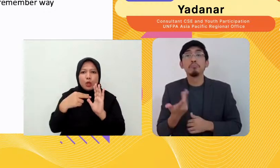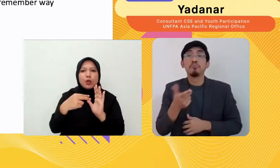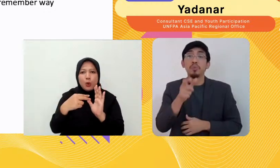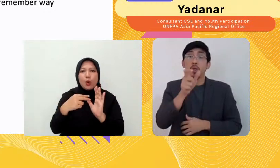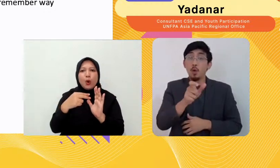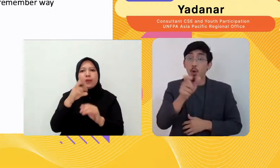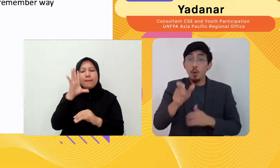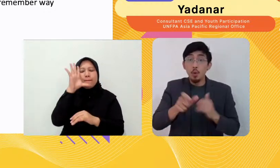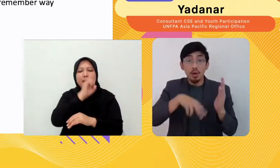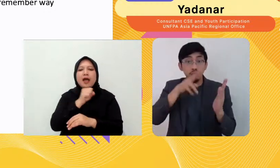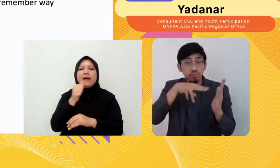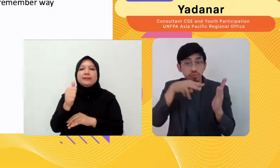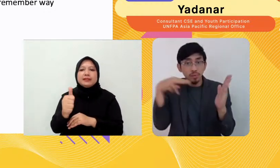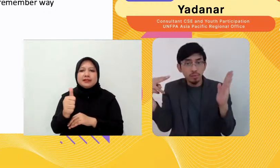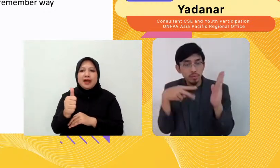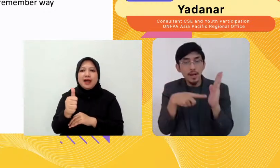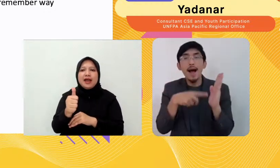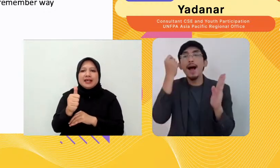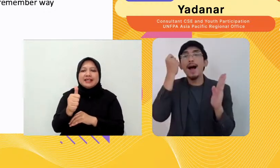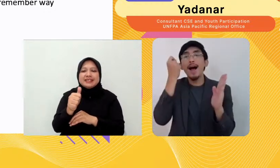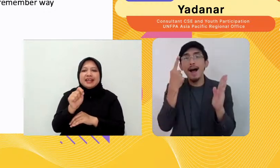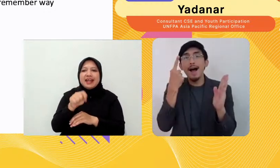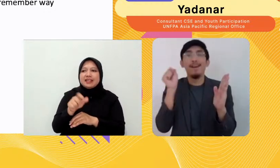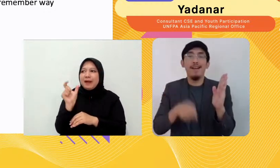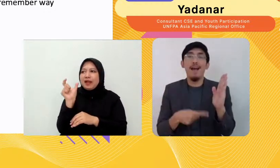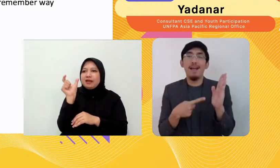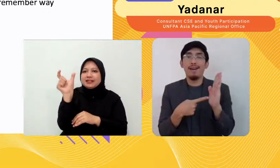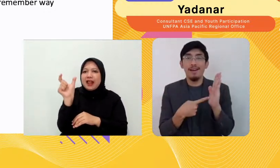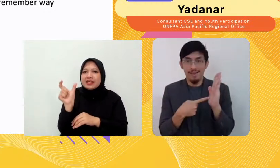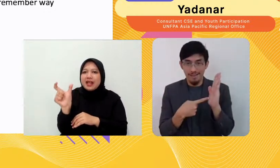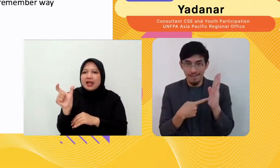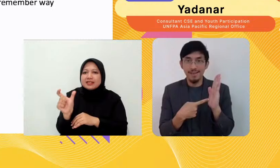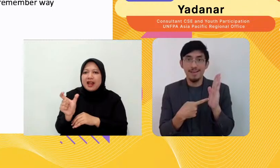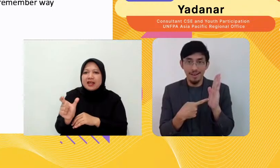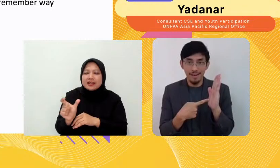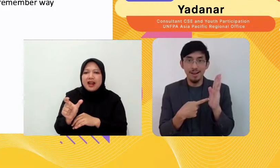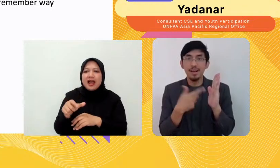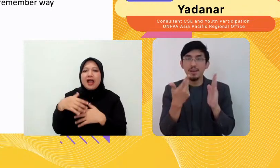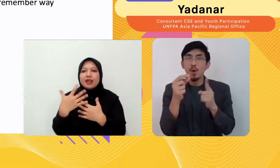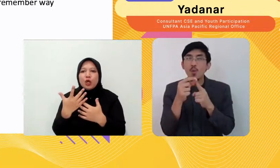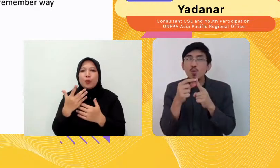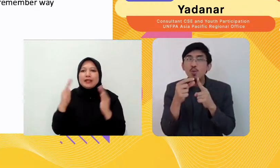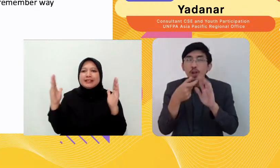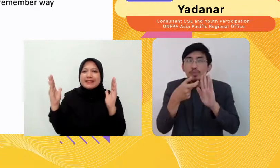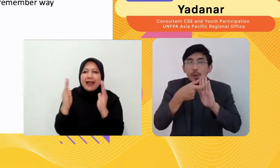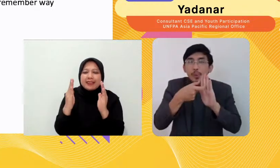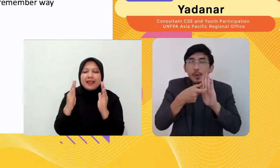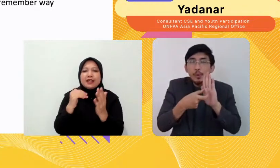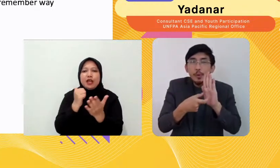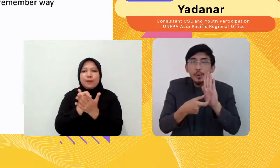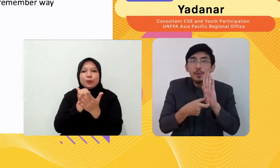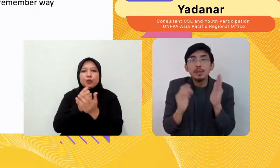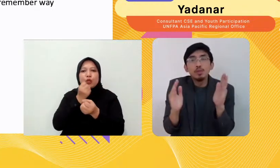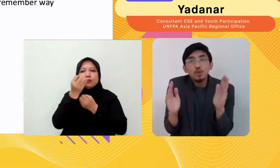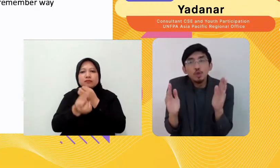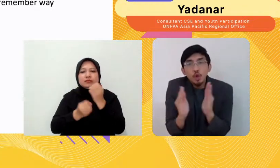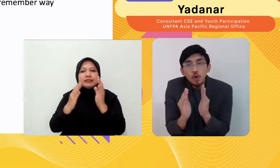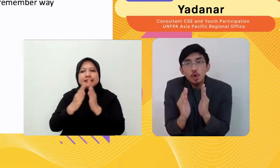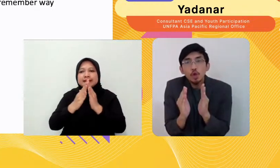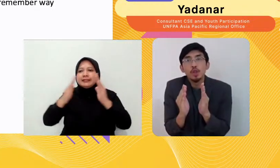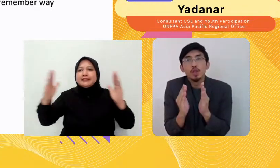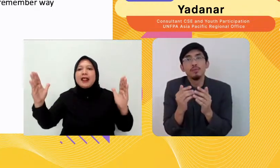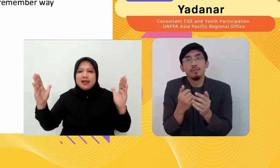if we avoid using the technical jargon and if we actually spell out the acronym. And